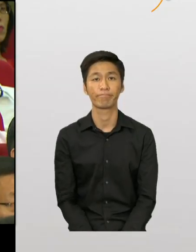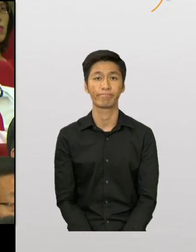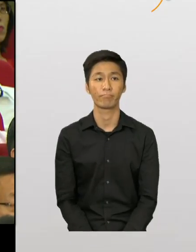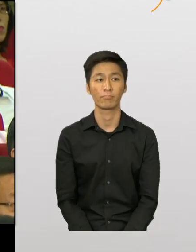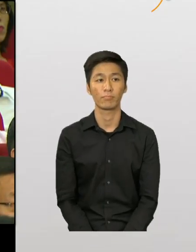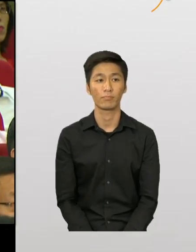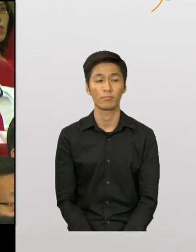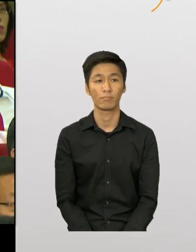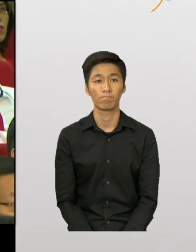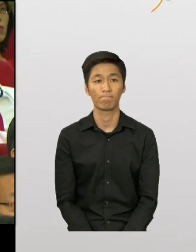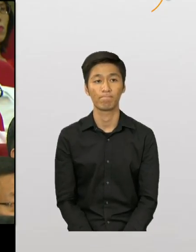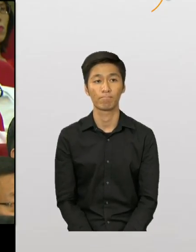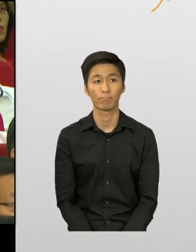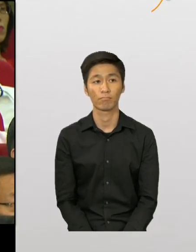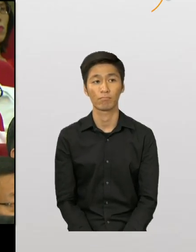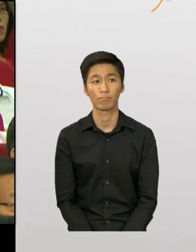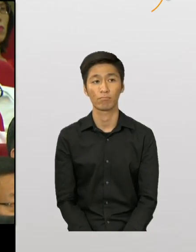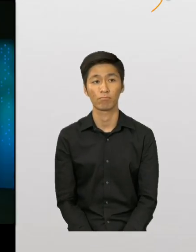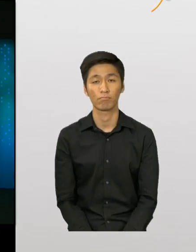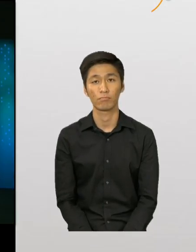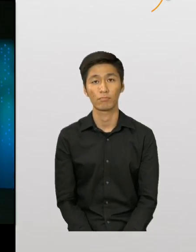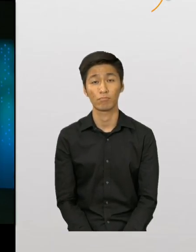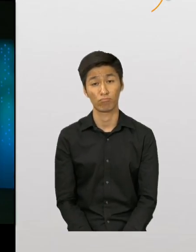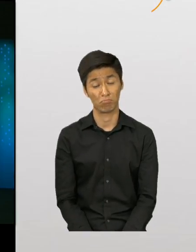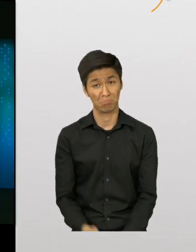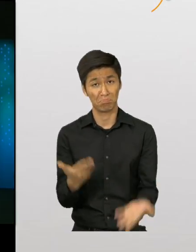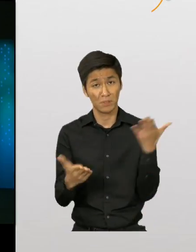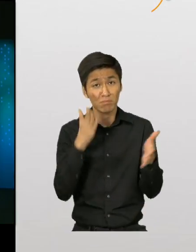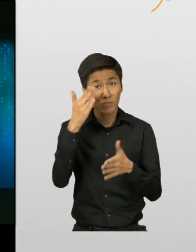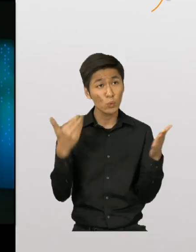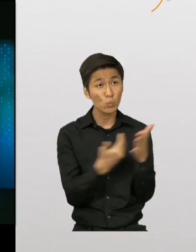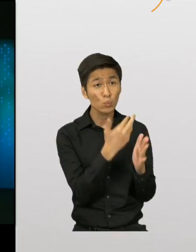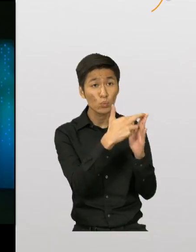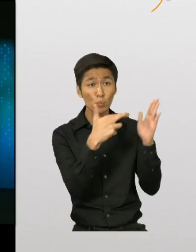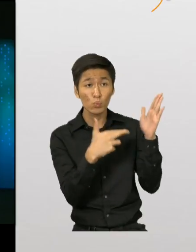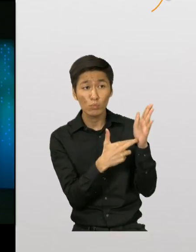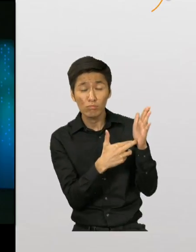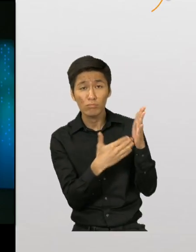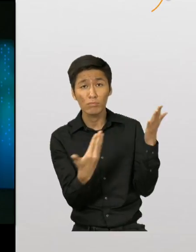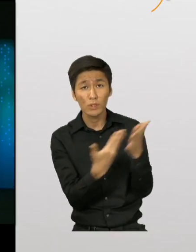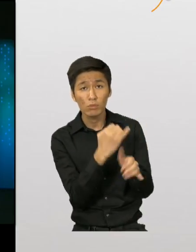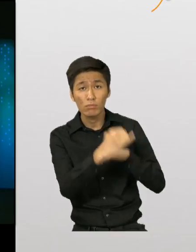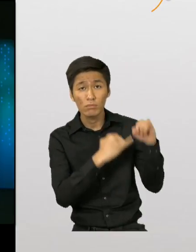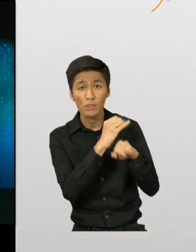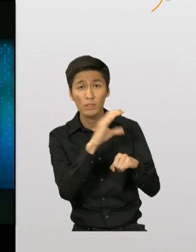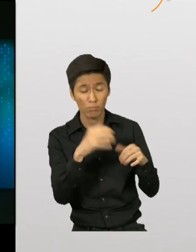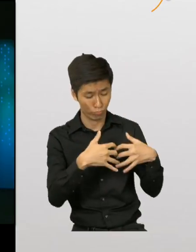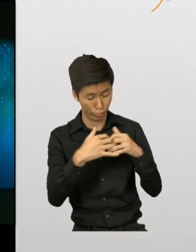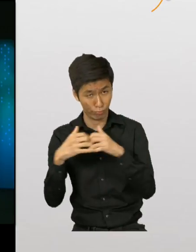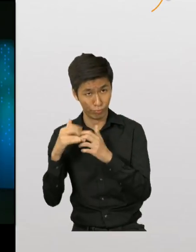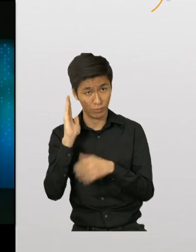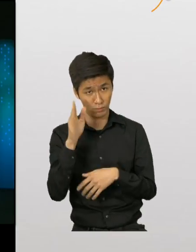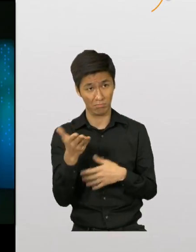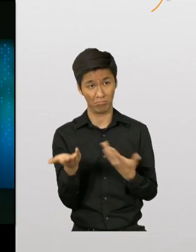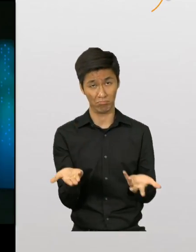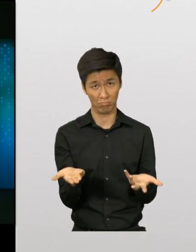We do not know whether after a while new rules and norms for international cooperation will form, or whether there will